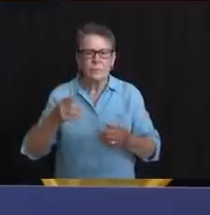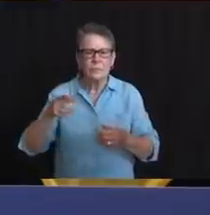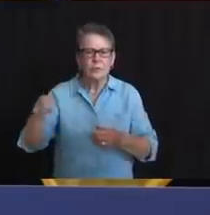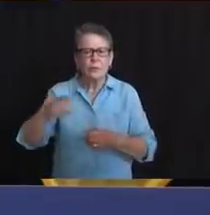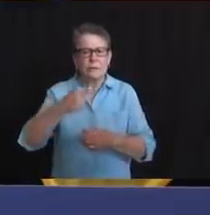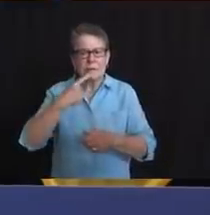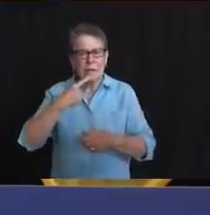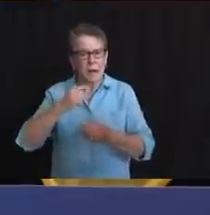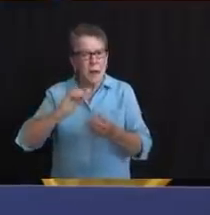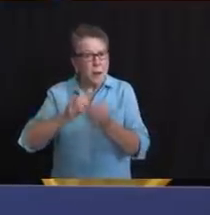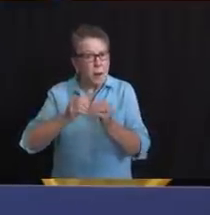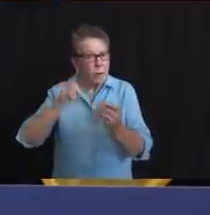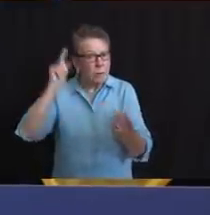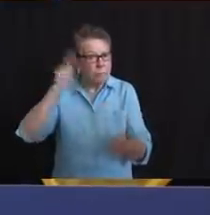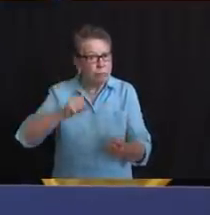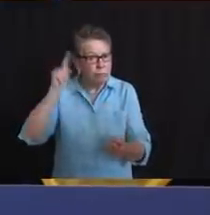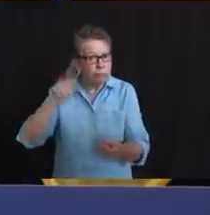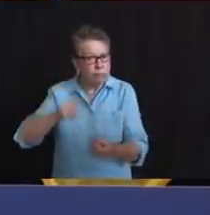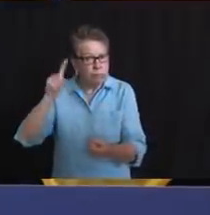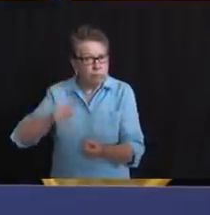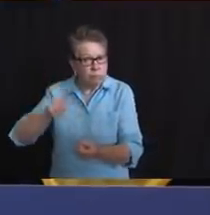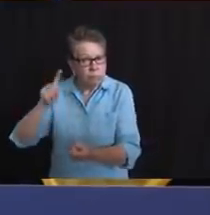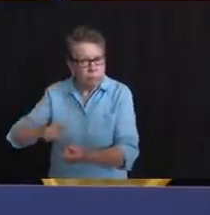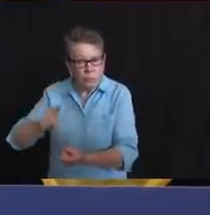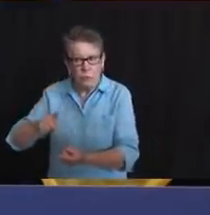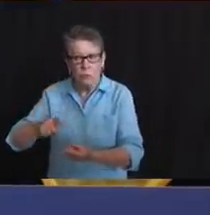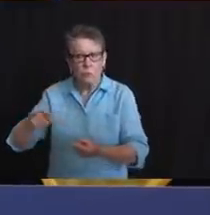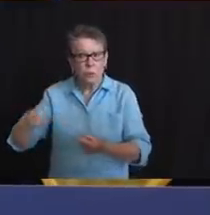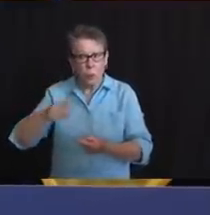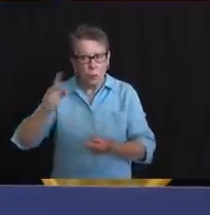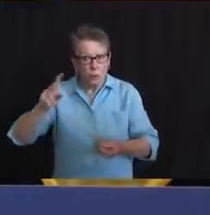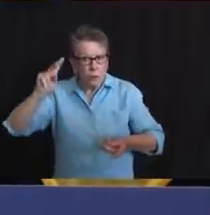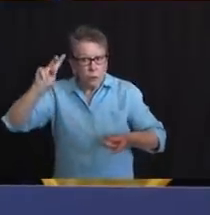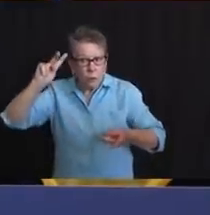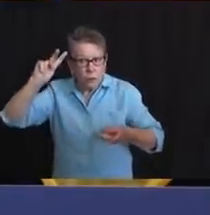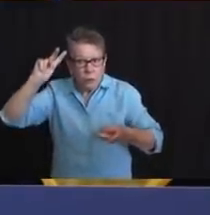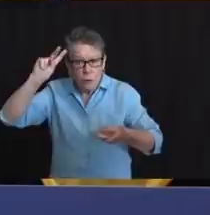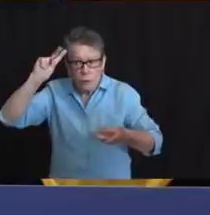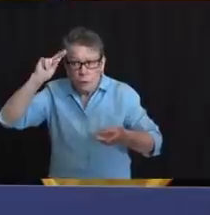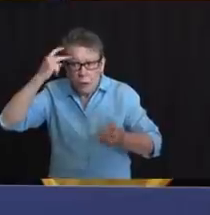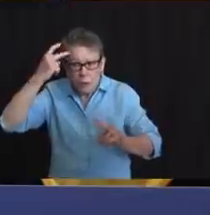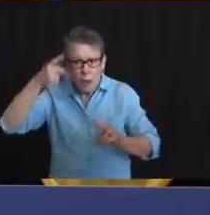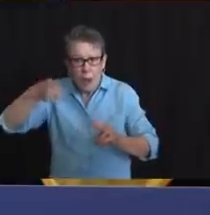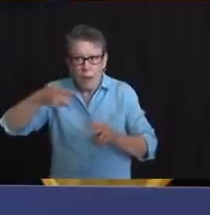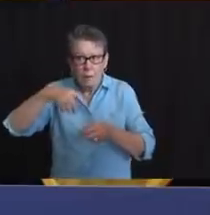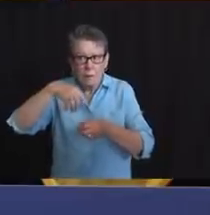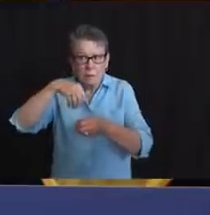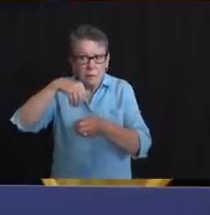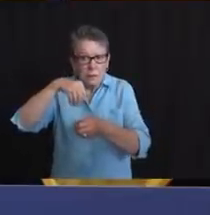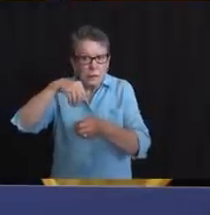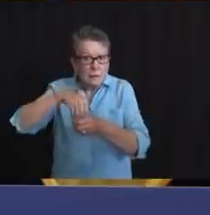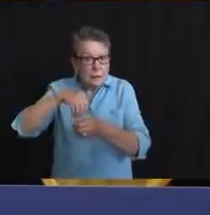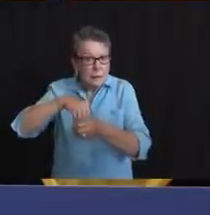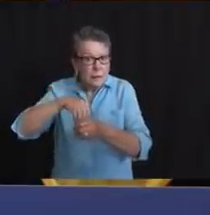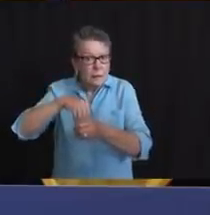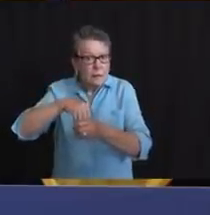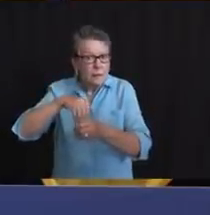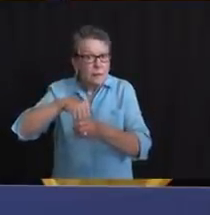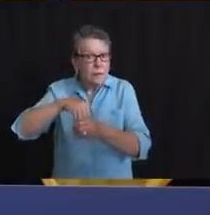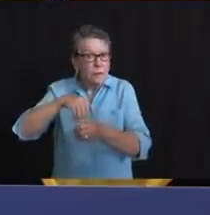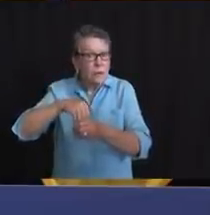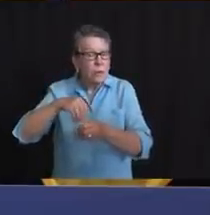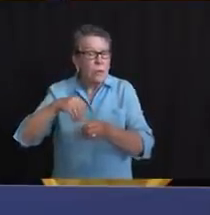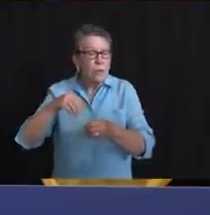metrics changed your mind on lifting the indoor mask mandate? Or was it your plan all along to do this for Memorial Day weekend? Do